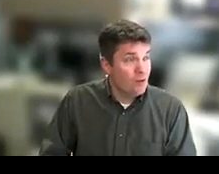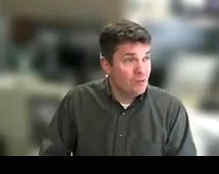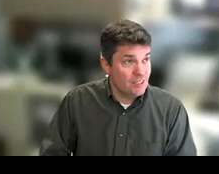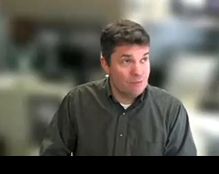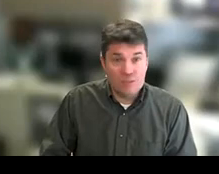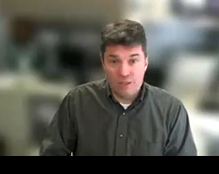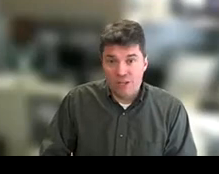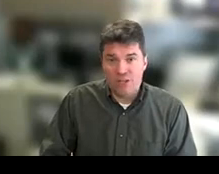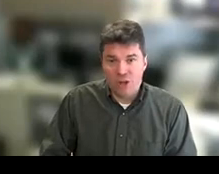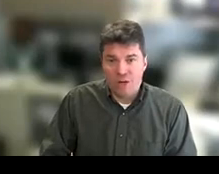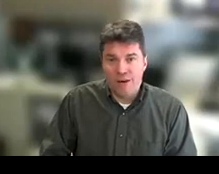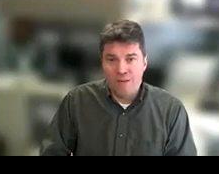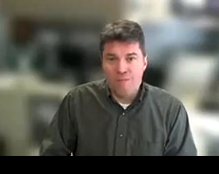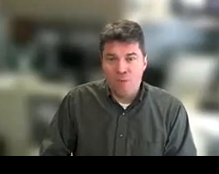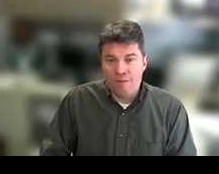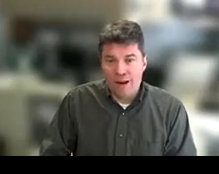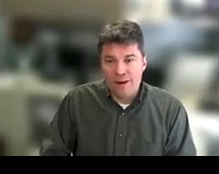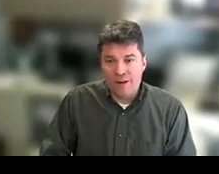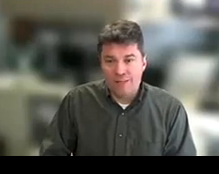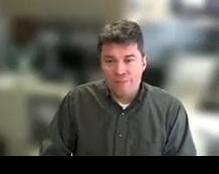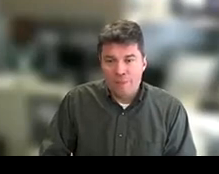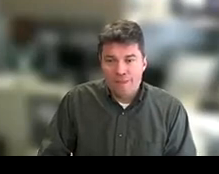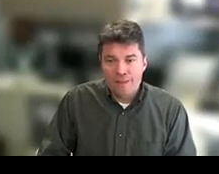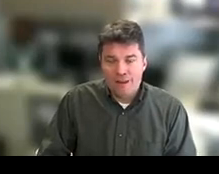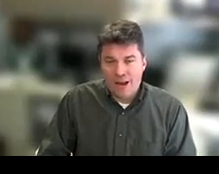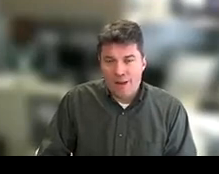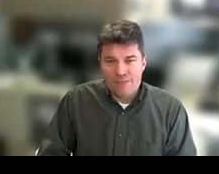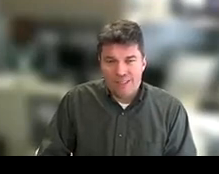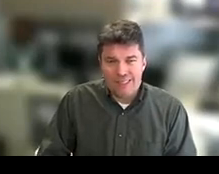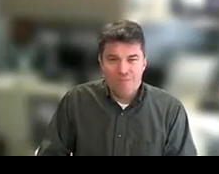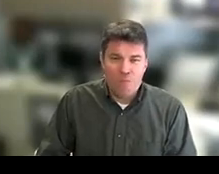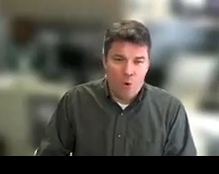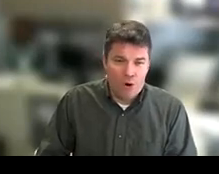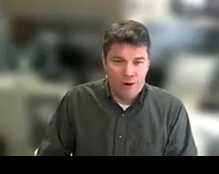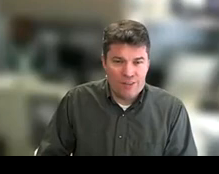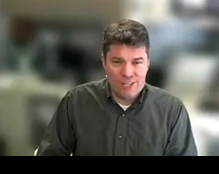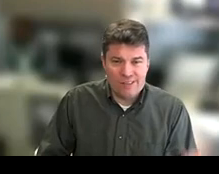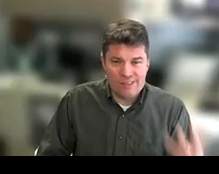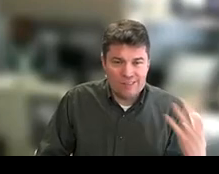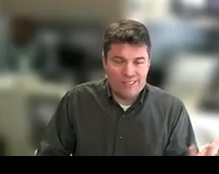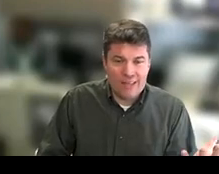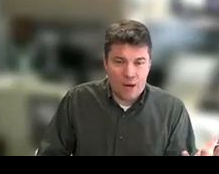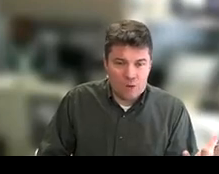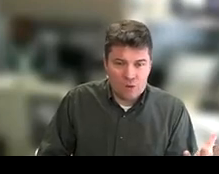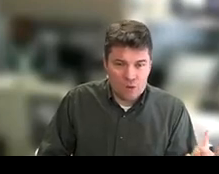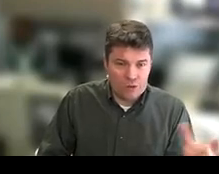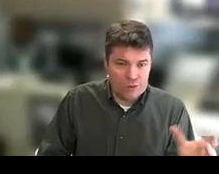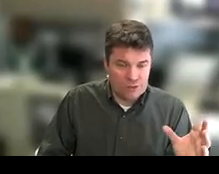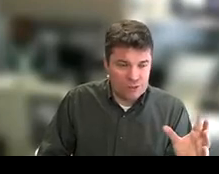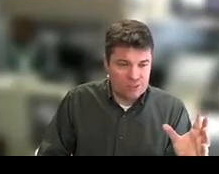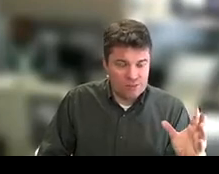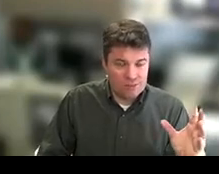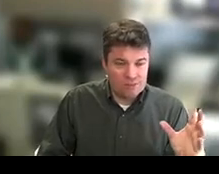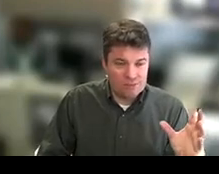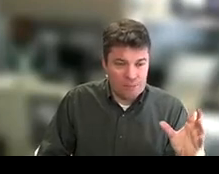Stereo and surround systems, they're starting to become more of a type of assistant, more of just the sound,